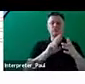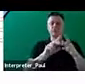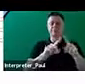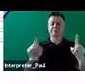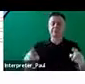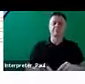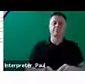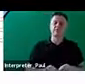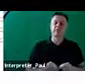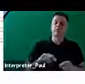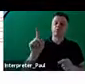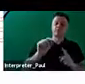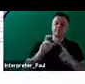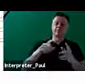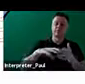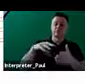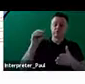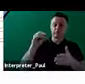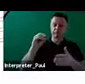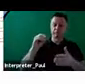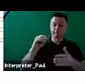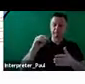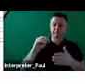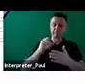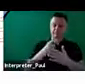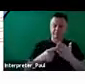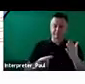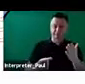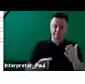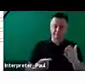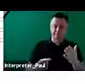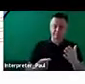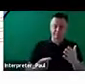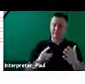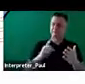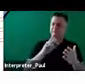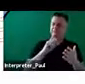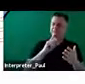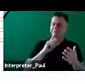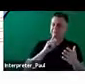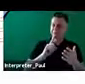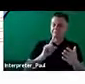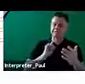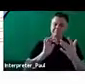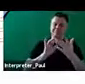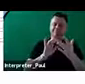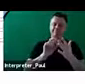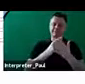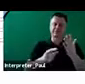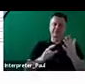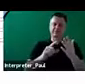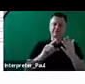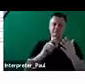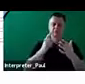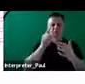what percentage of students with a disability said that they did consult their disability officer about their